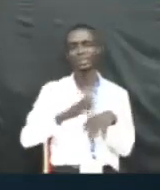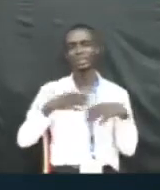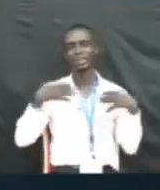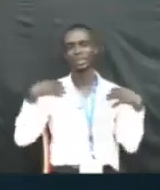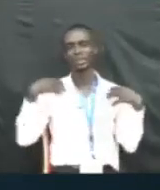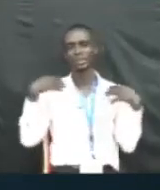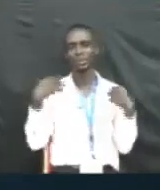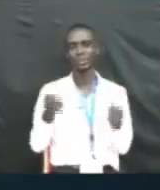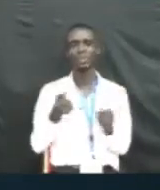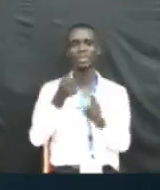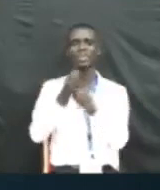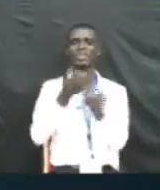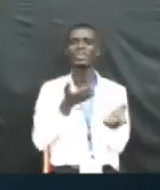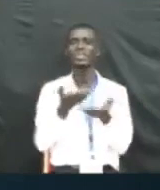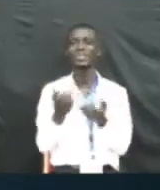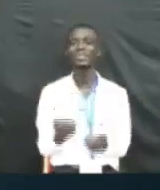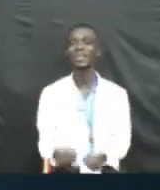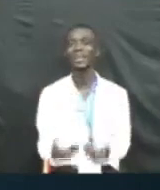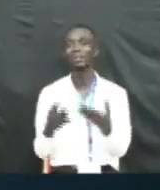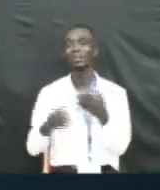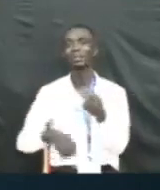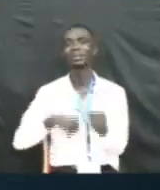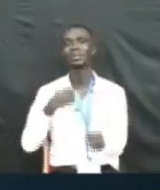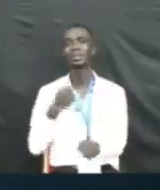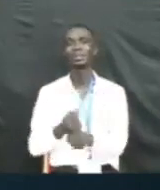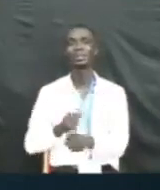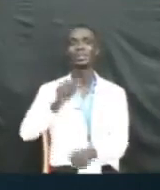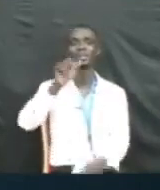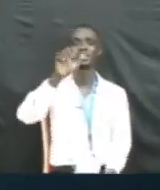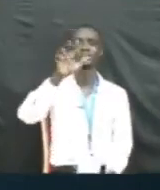He served for 39 years.